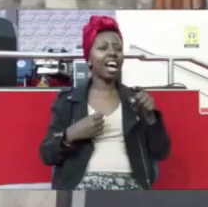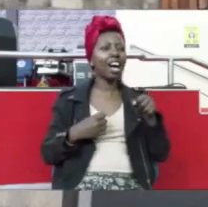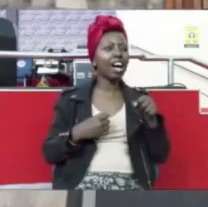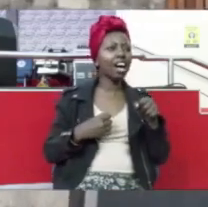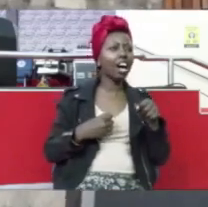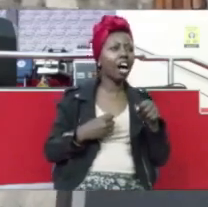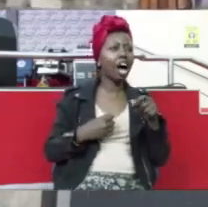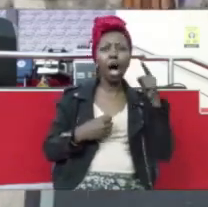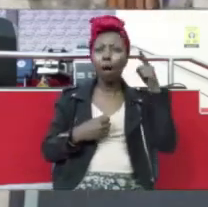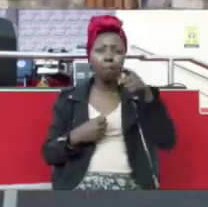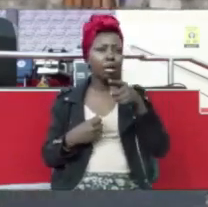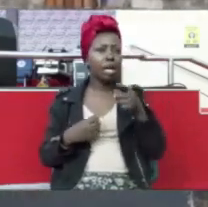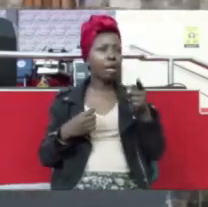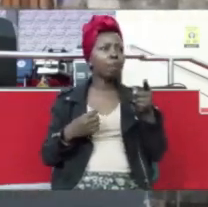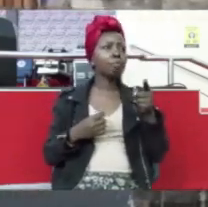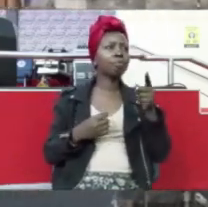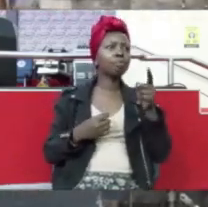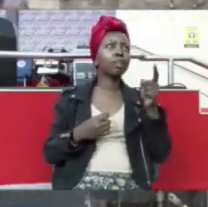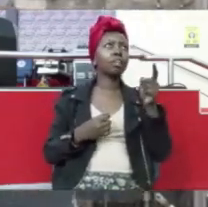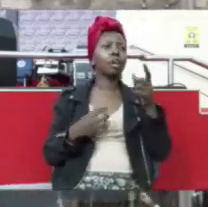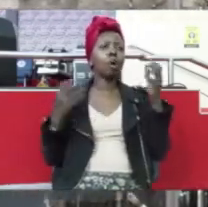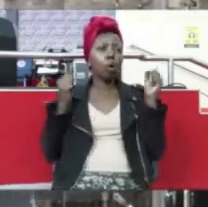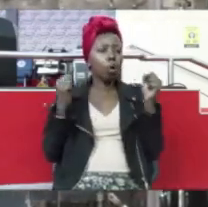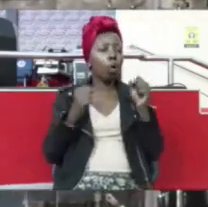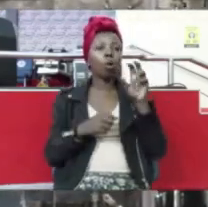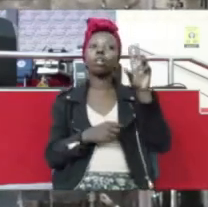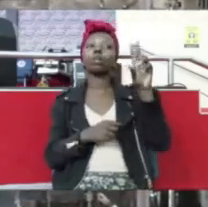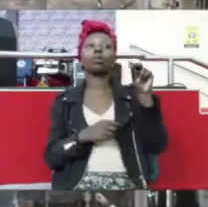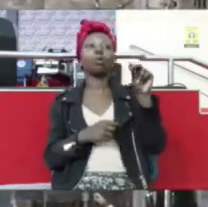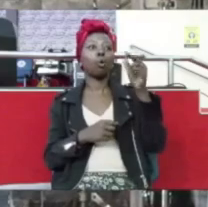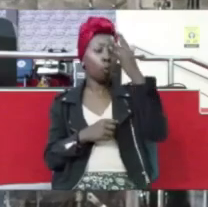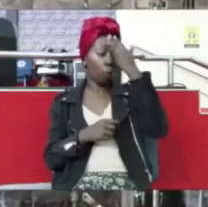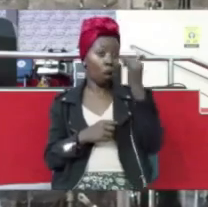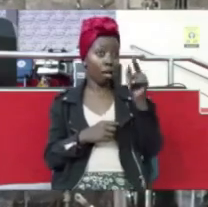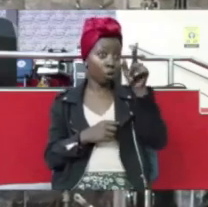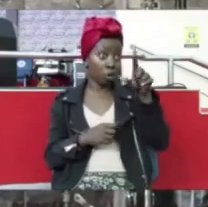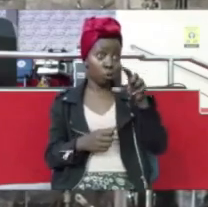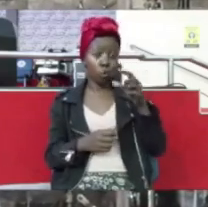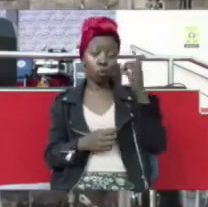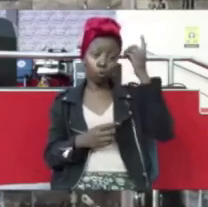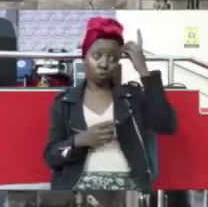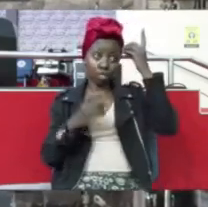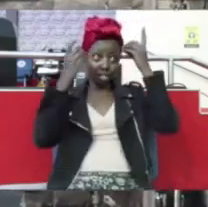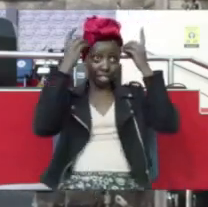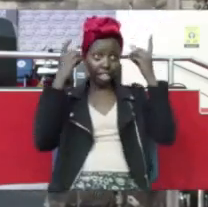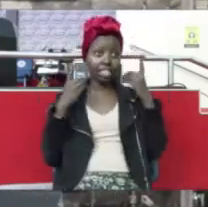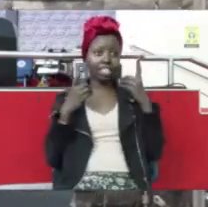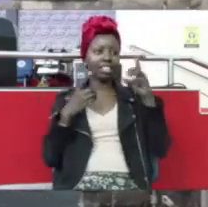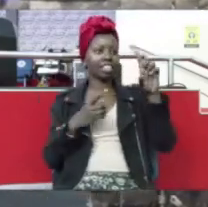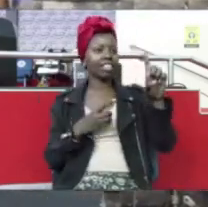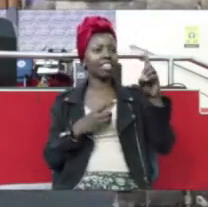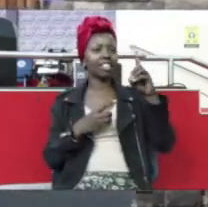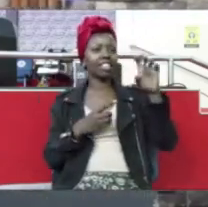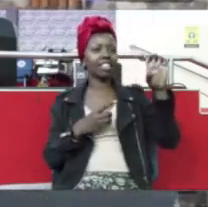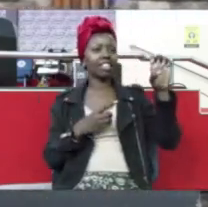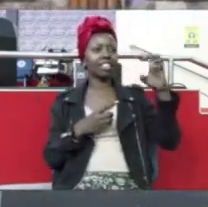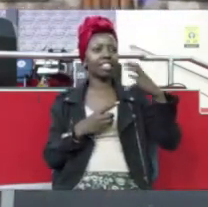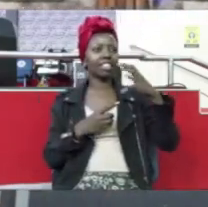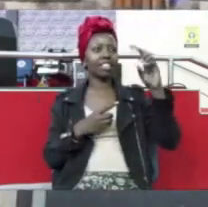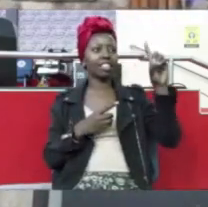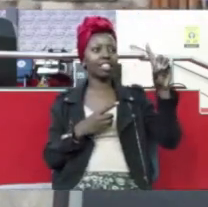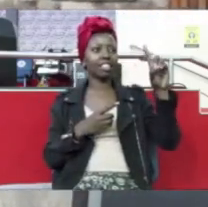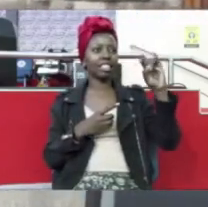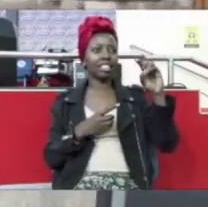the weather. Huta laumu hali ya anga. Because as Pastor Alice normally says, there is no bad weather.